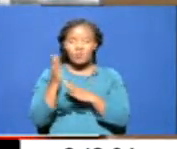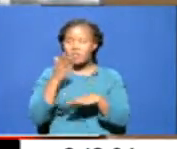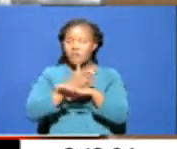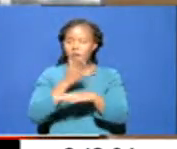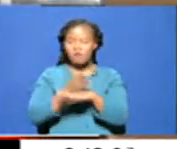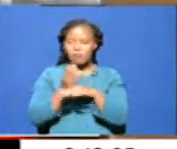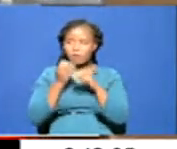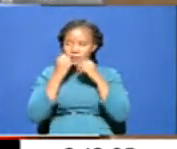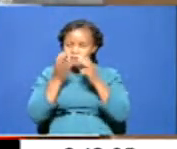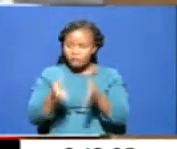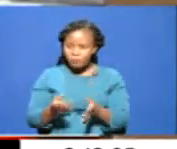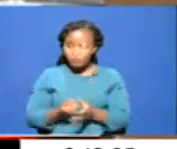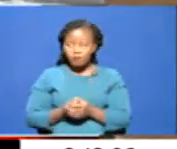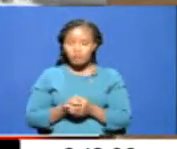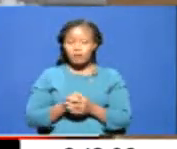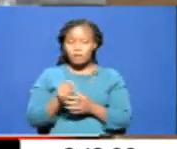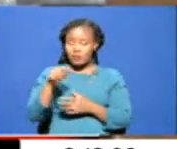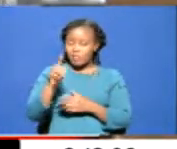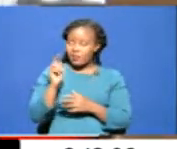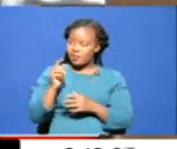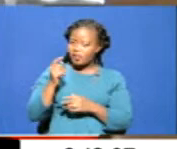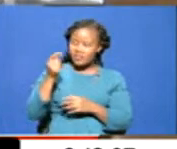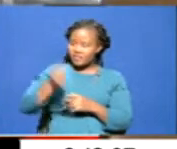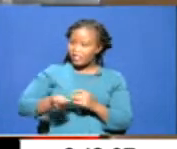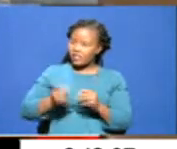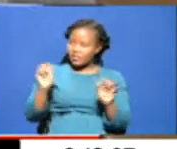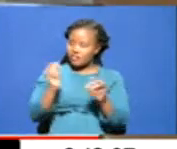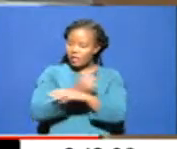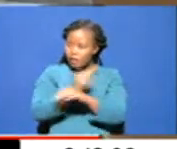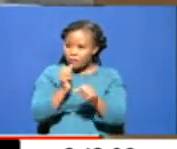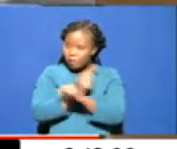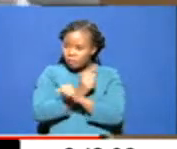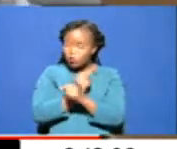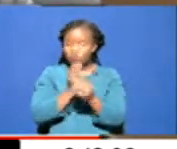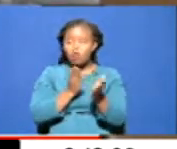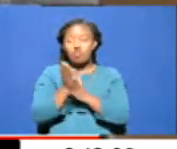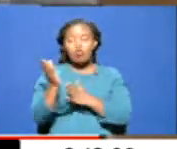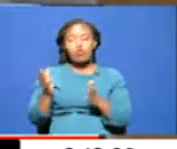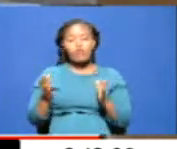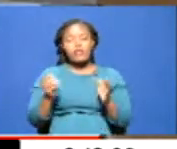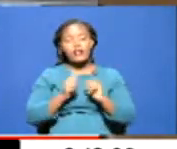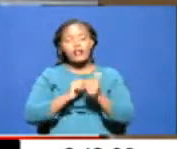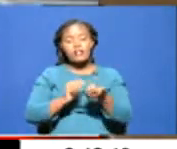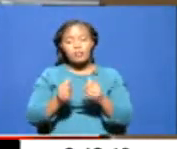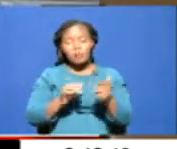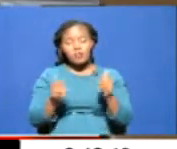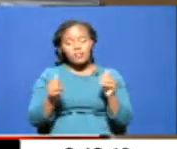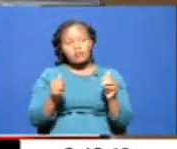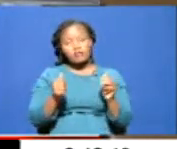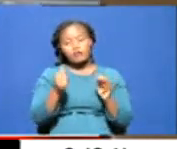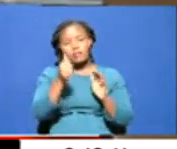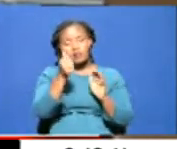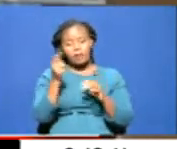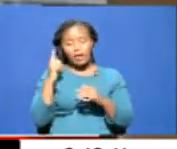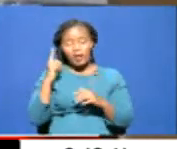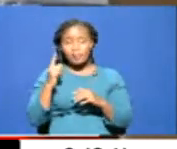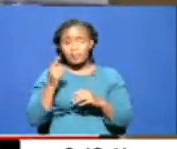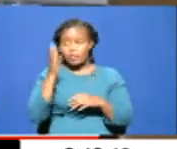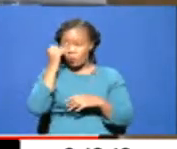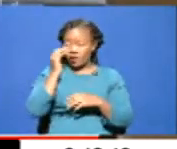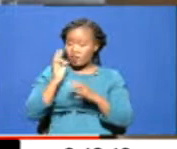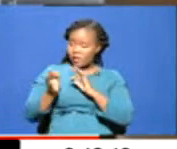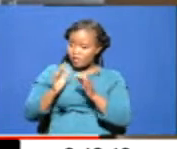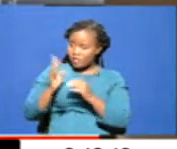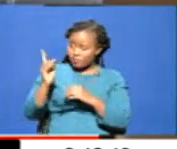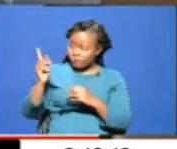be preferred against Nick Mwendwa based on the regulations and the Sports Act, because if the DPP and the